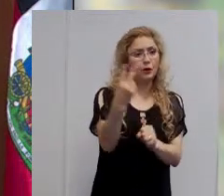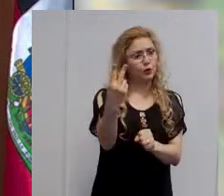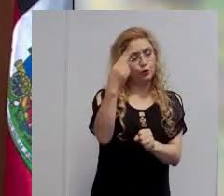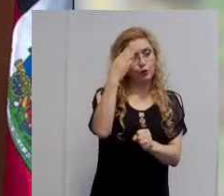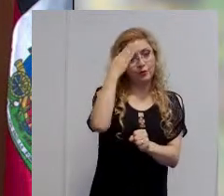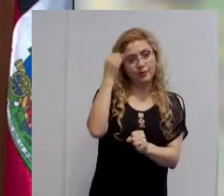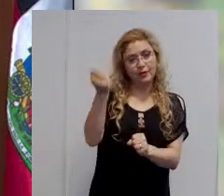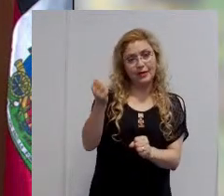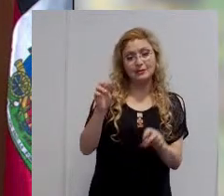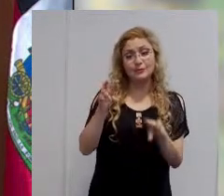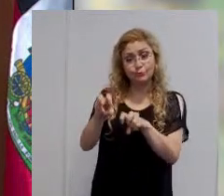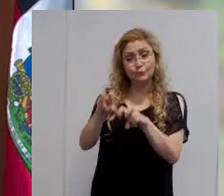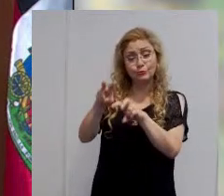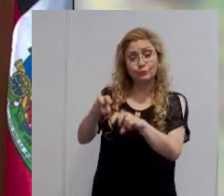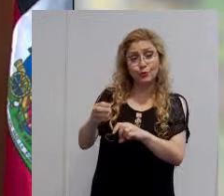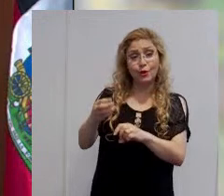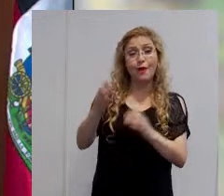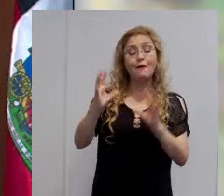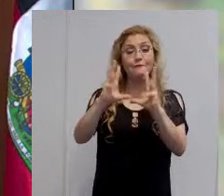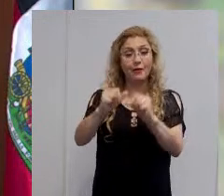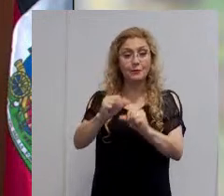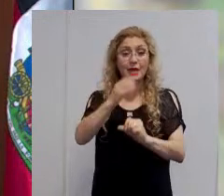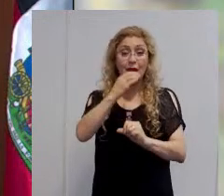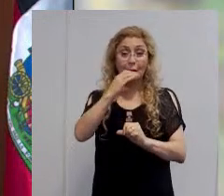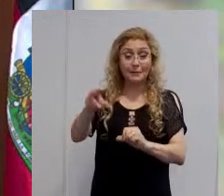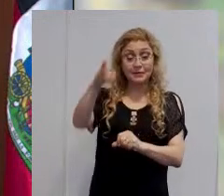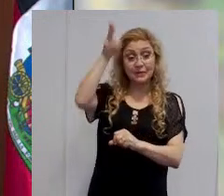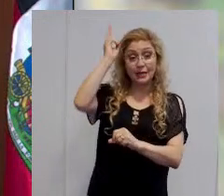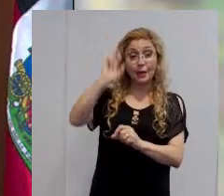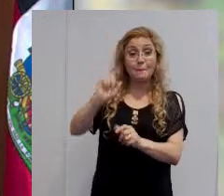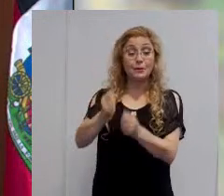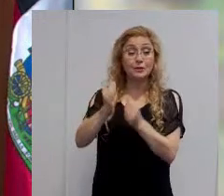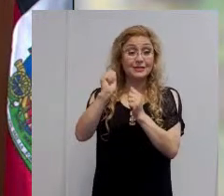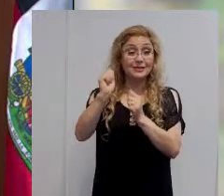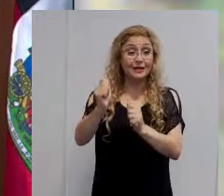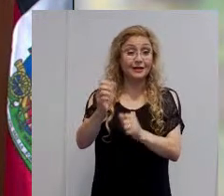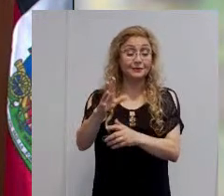work instances of the last 2 days. Family, peasant,